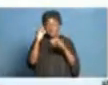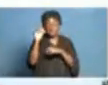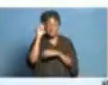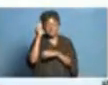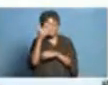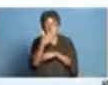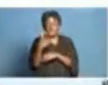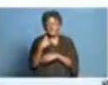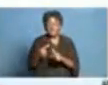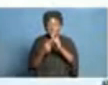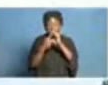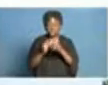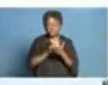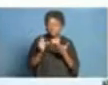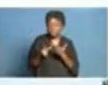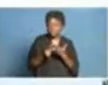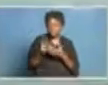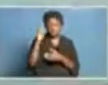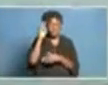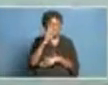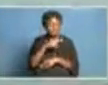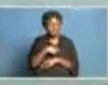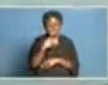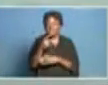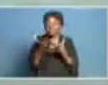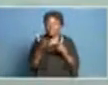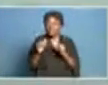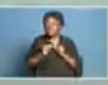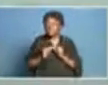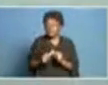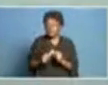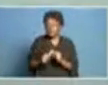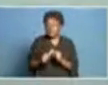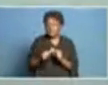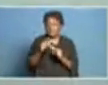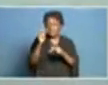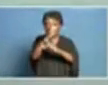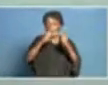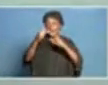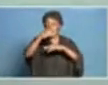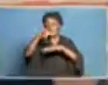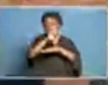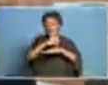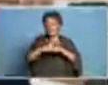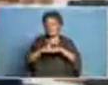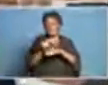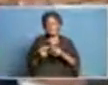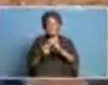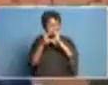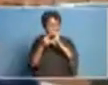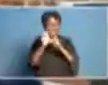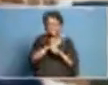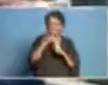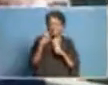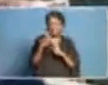Roberts, resort officials want to sustain PI's idyllic environment. So we oppose it on the basis